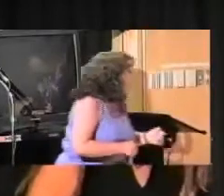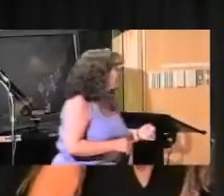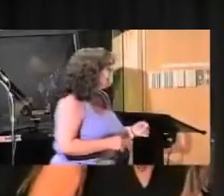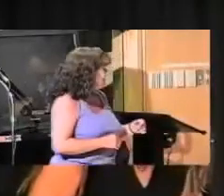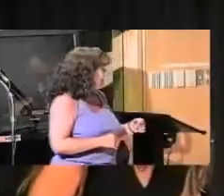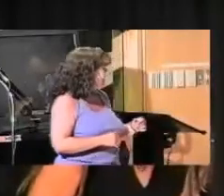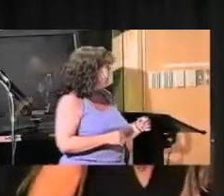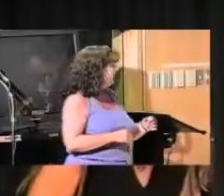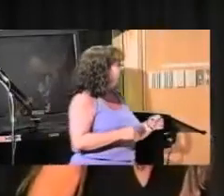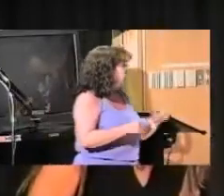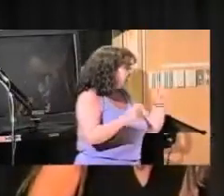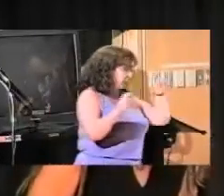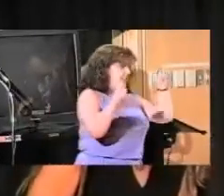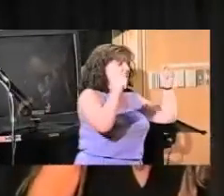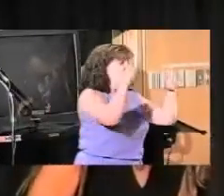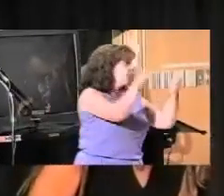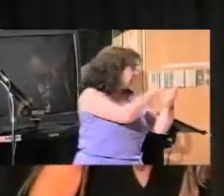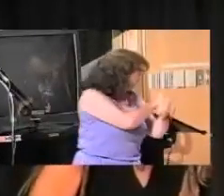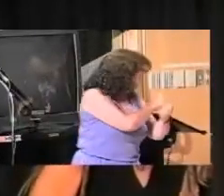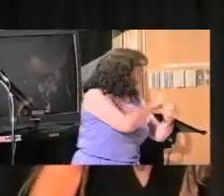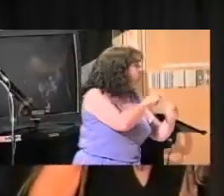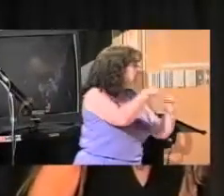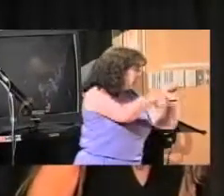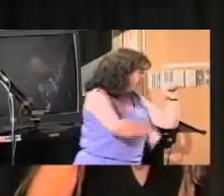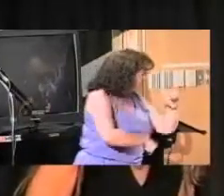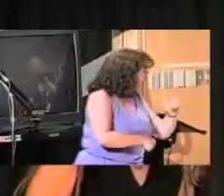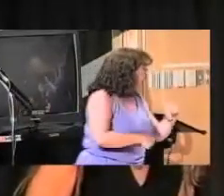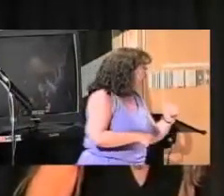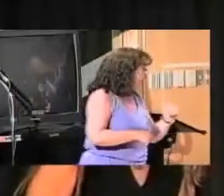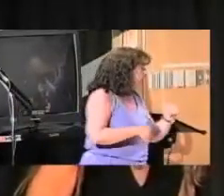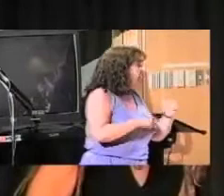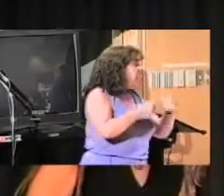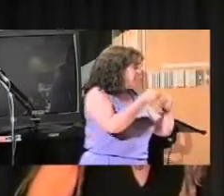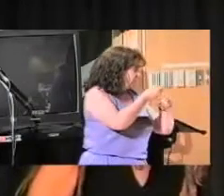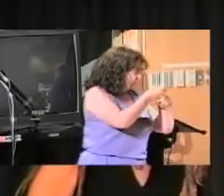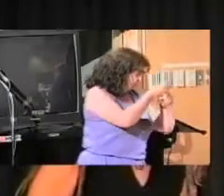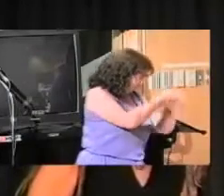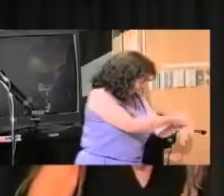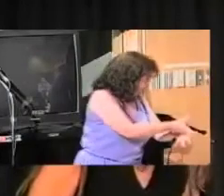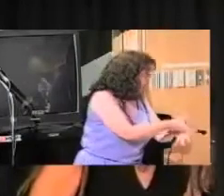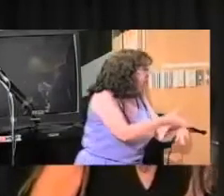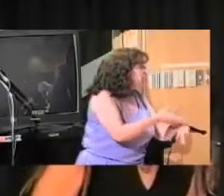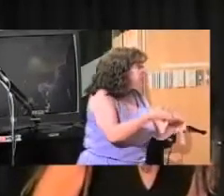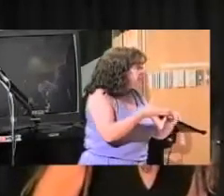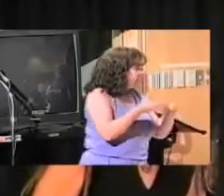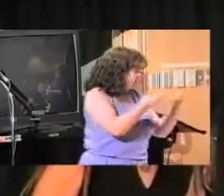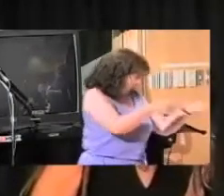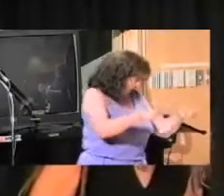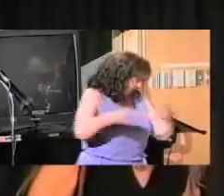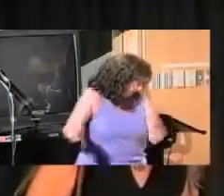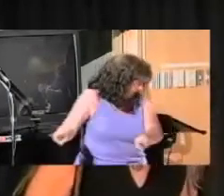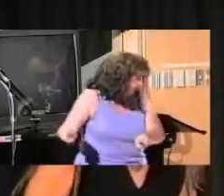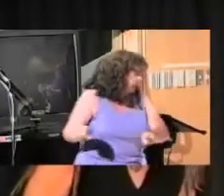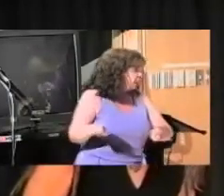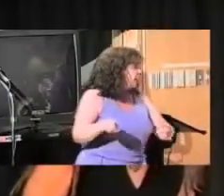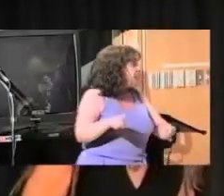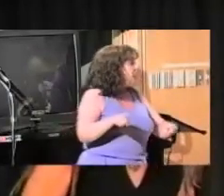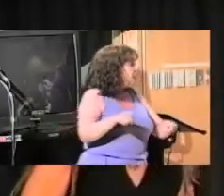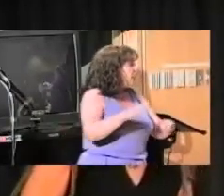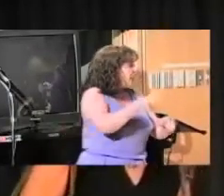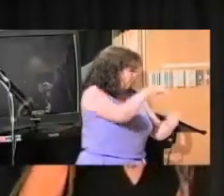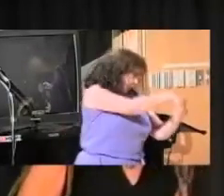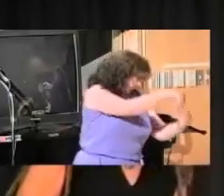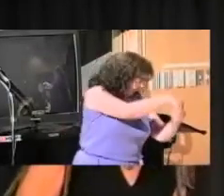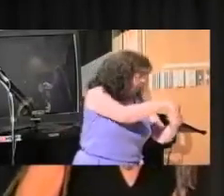Devolutionary, and microcultural actualities generated